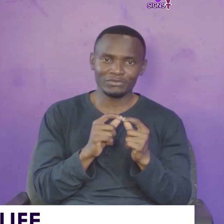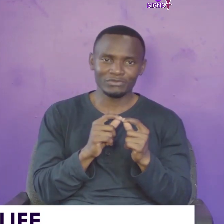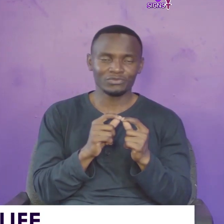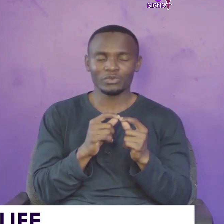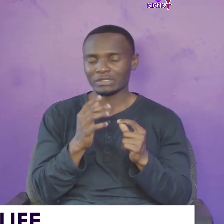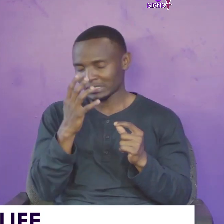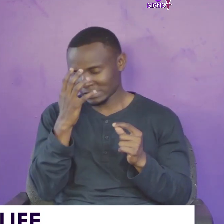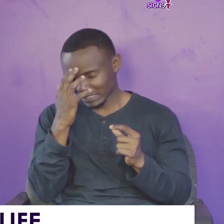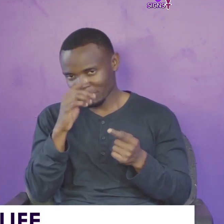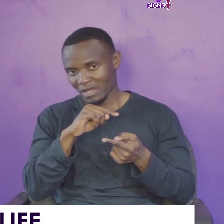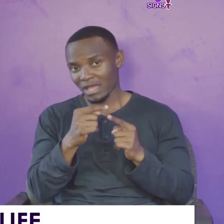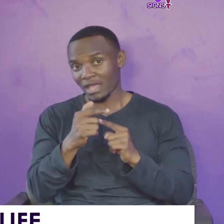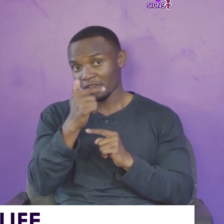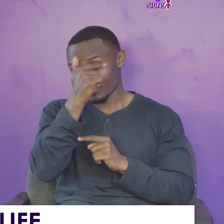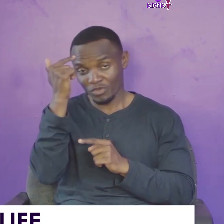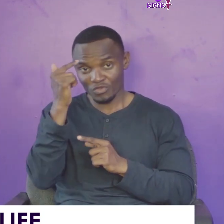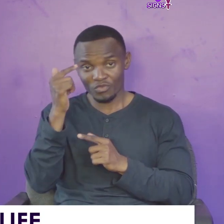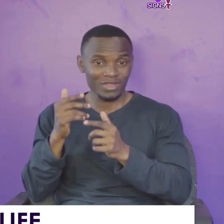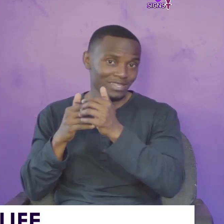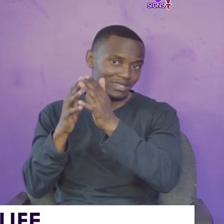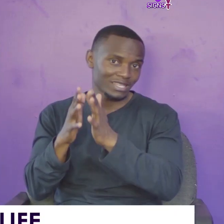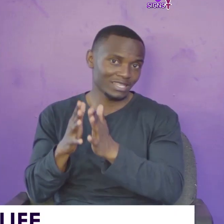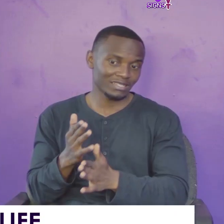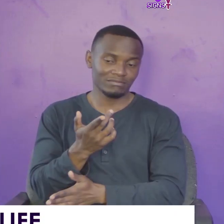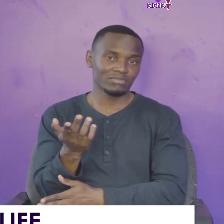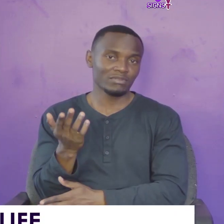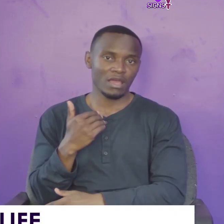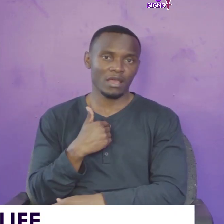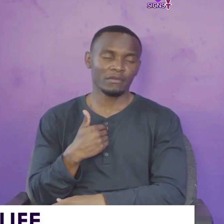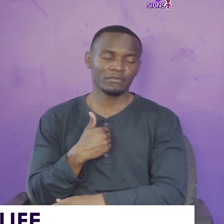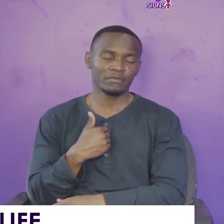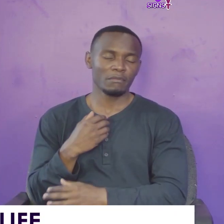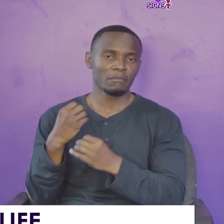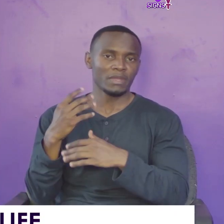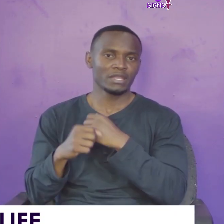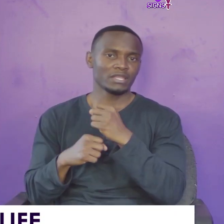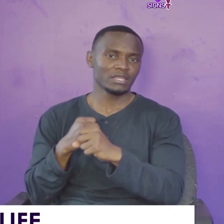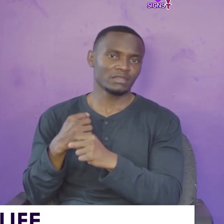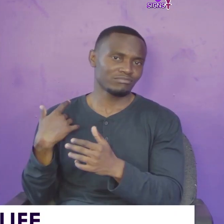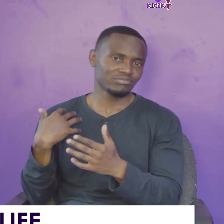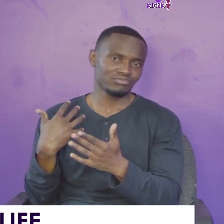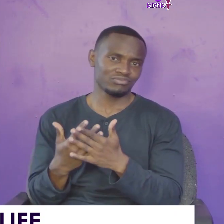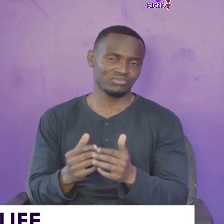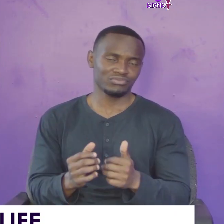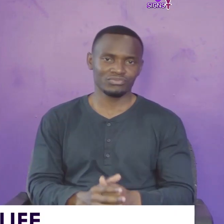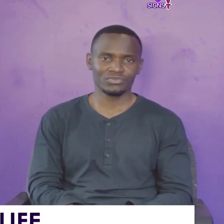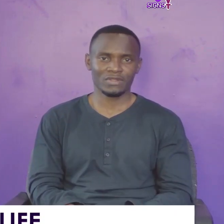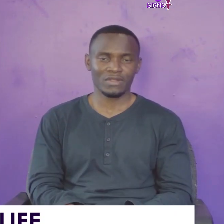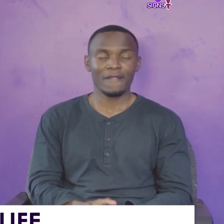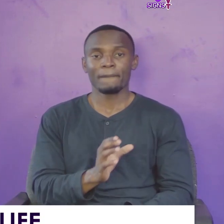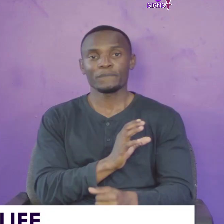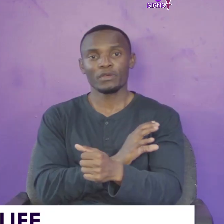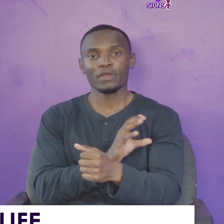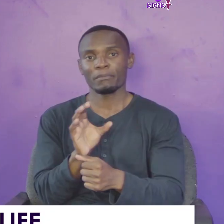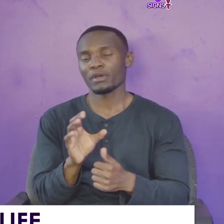Courtesy of the leaderships that you've been through many, many, many years. Yes. So now that you talk about empowerment,